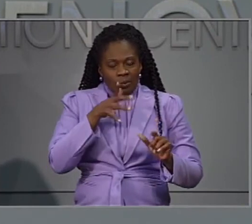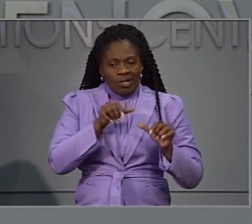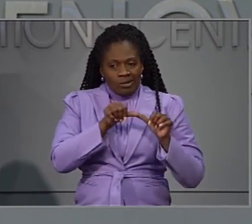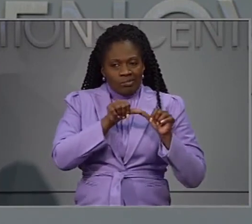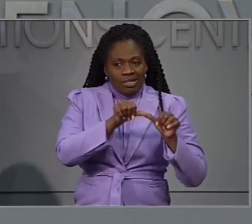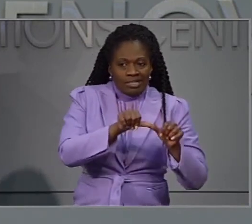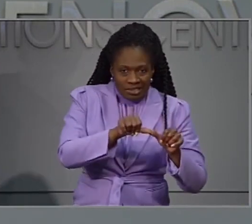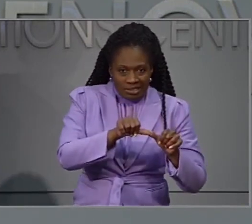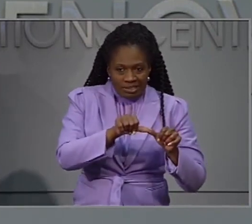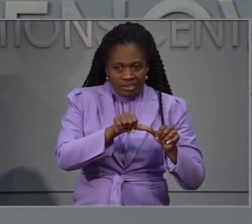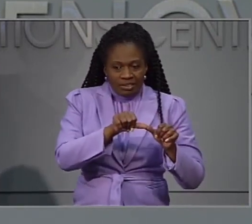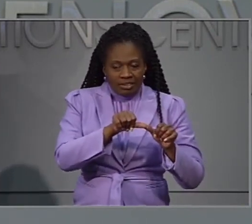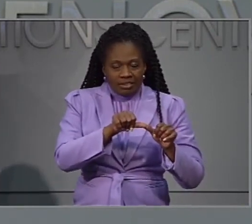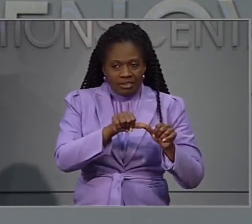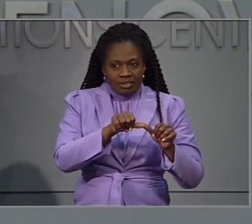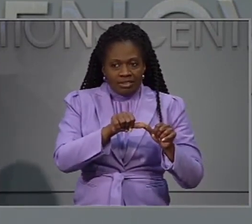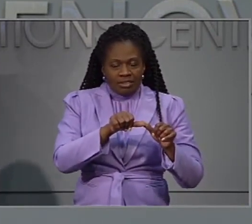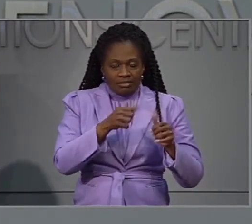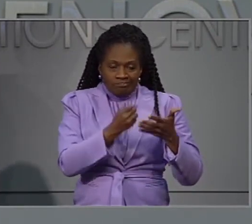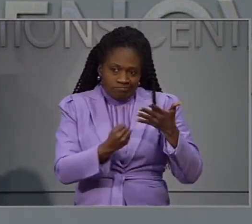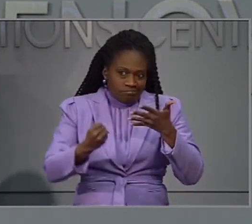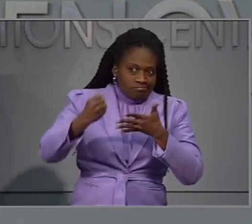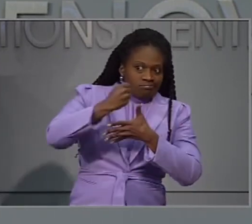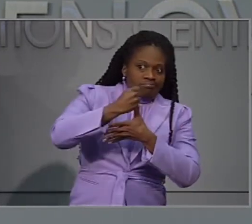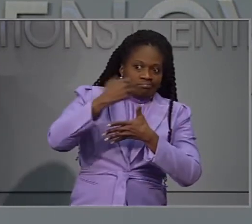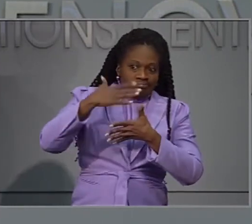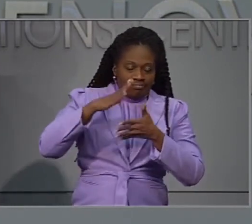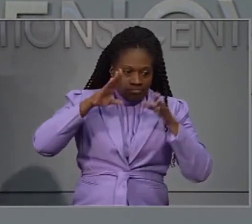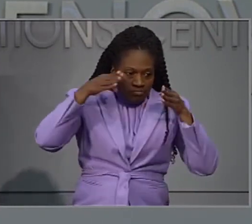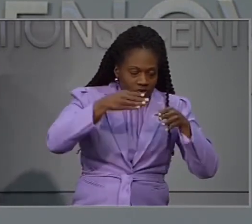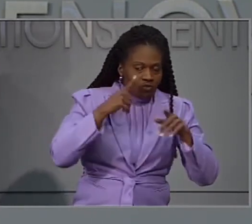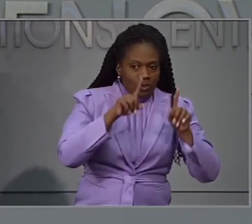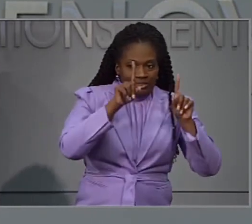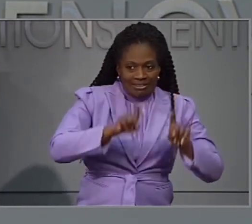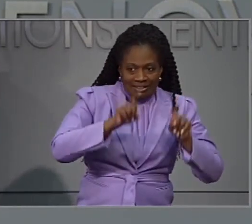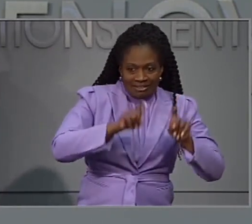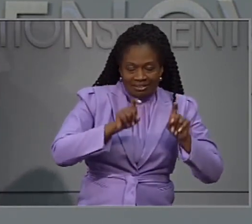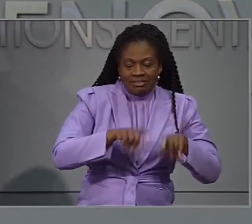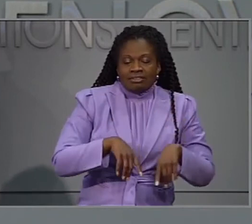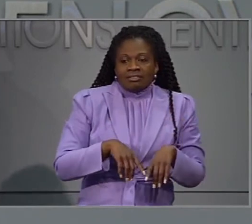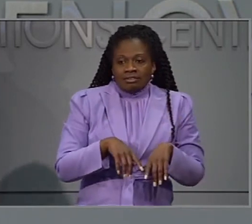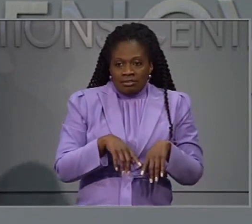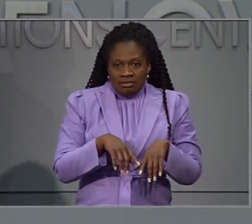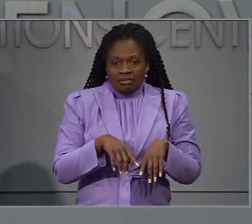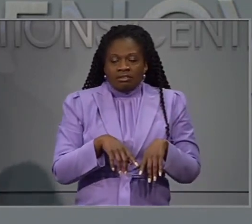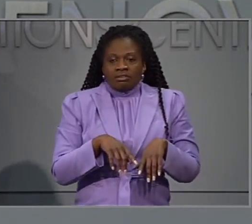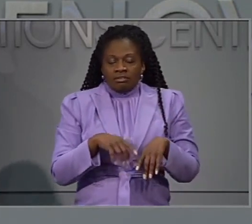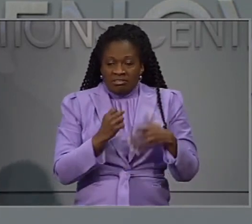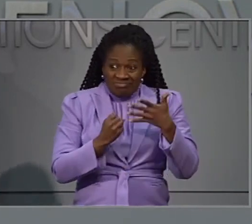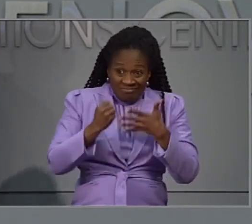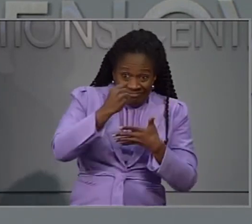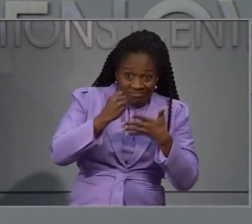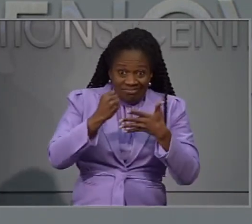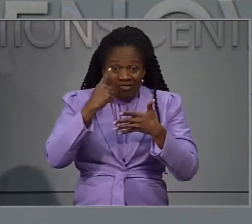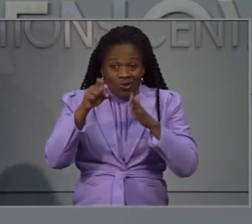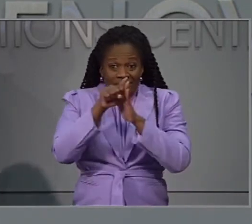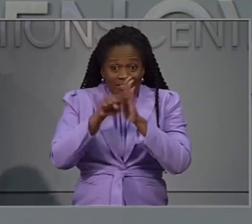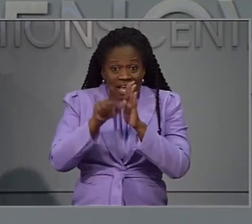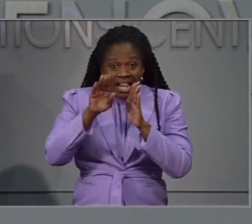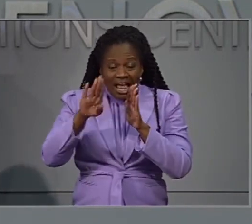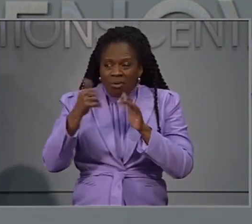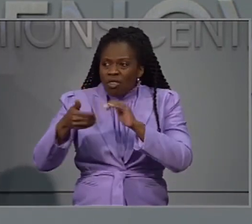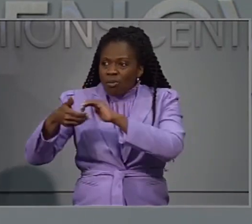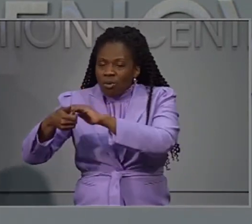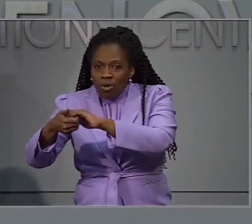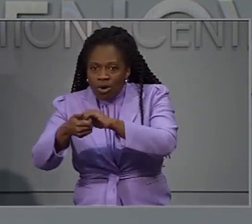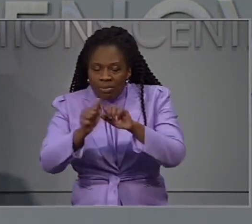maintain a spot of high priority of testing. They're prioritized at our state lab, but are also using other partners